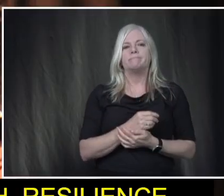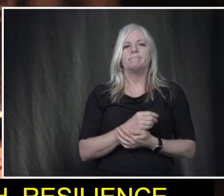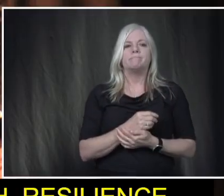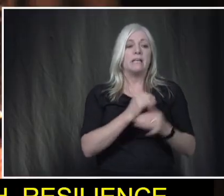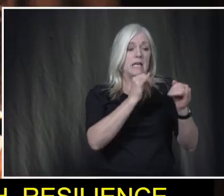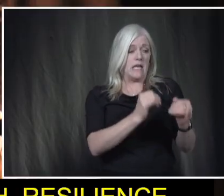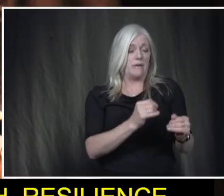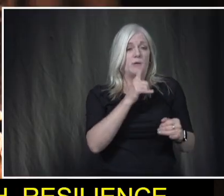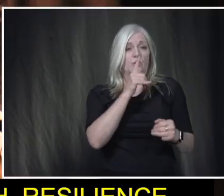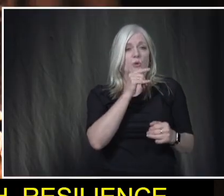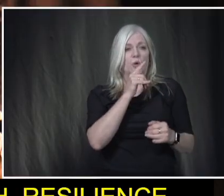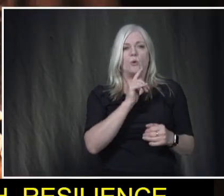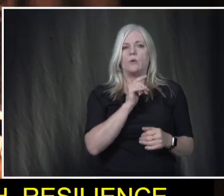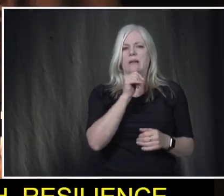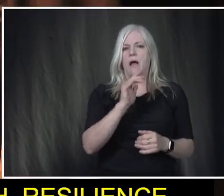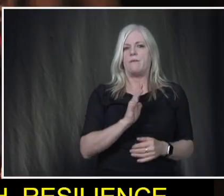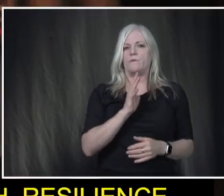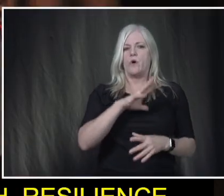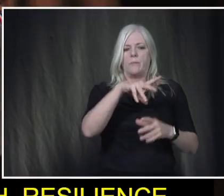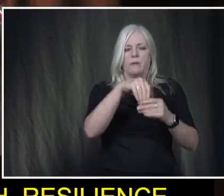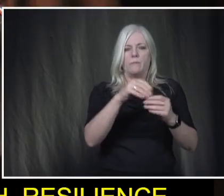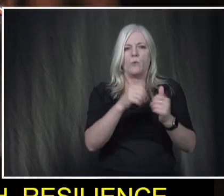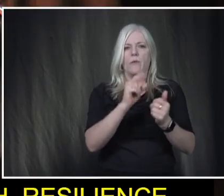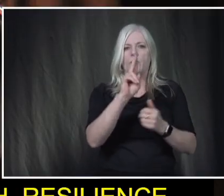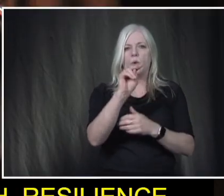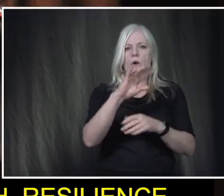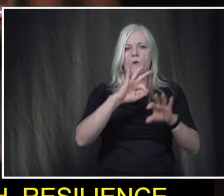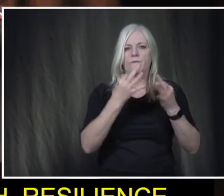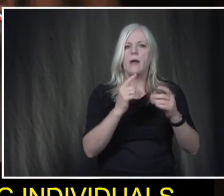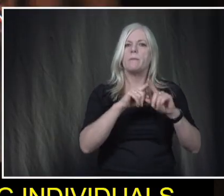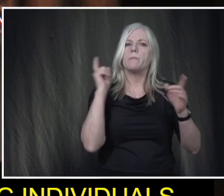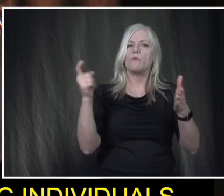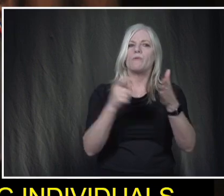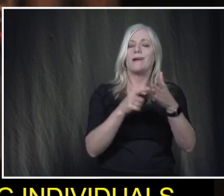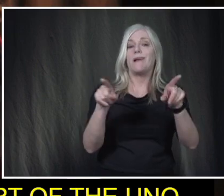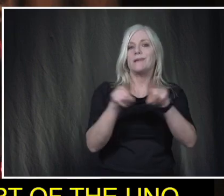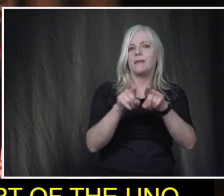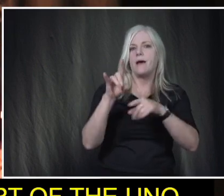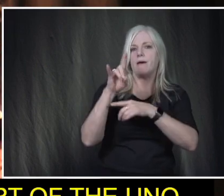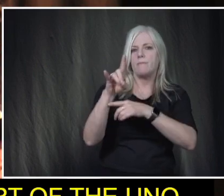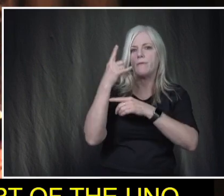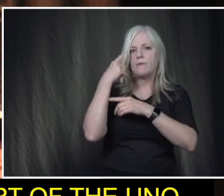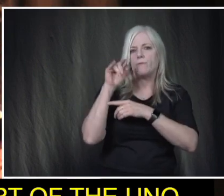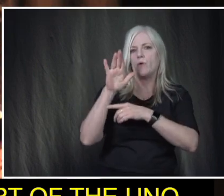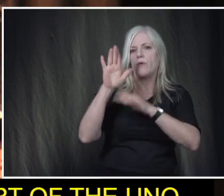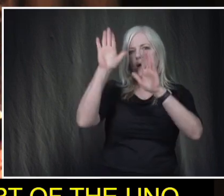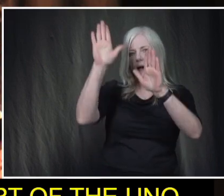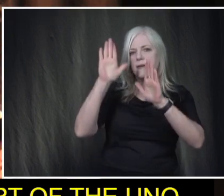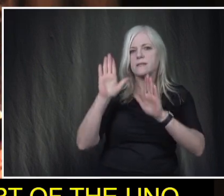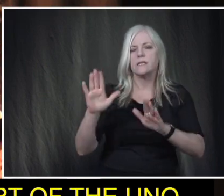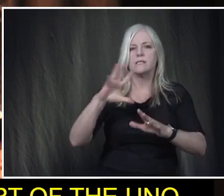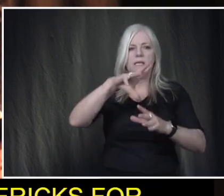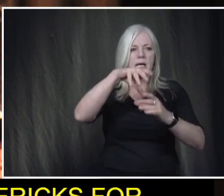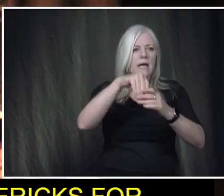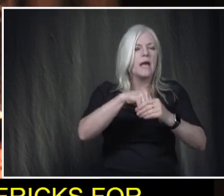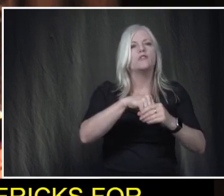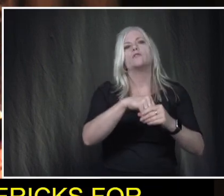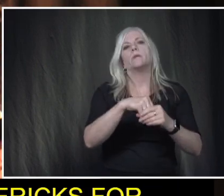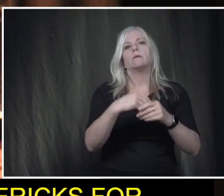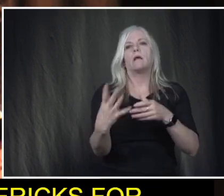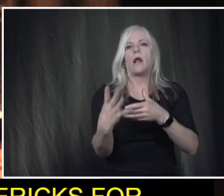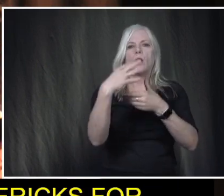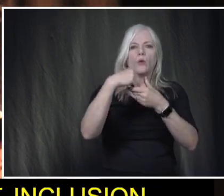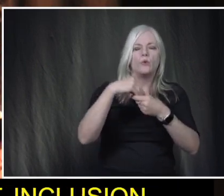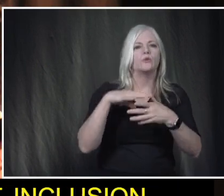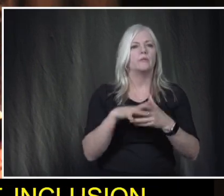who, though not formally part of the UNO family, are recognized as Mavericks for their excellence, their engagement, their inclusion, their